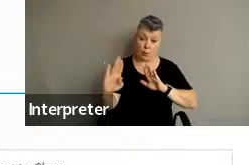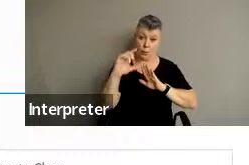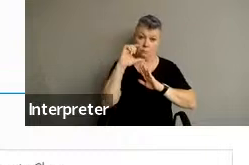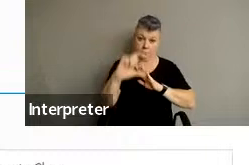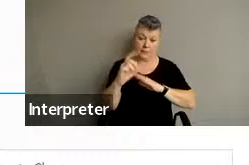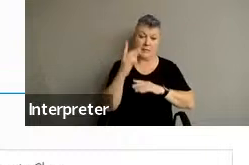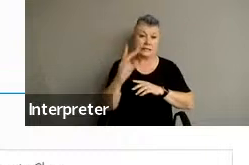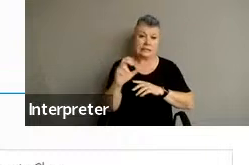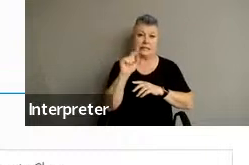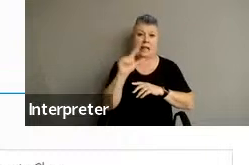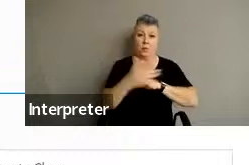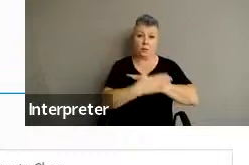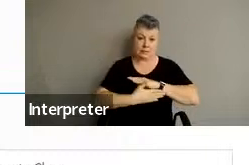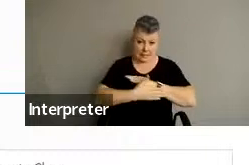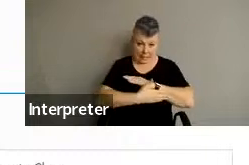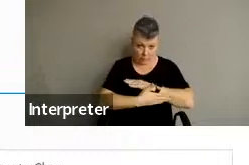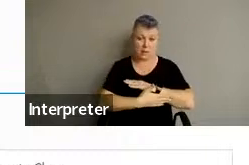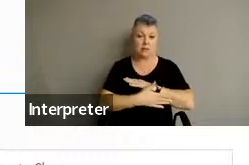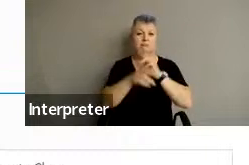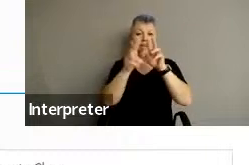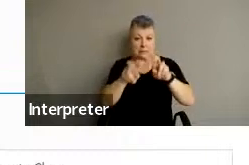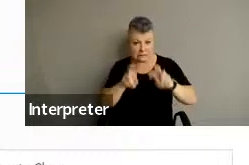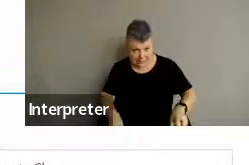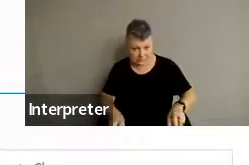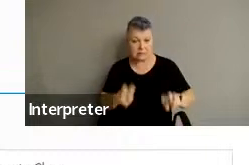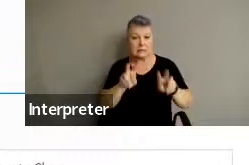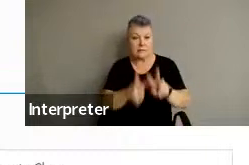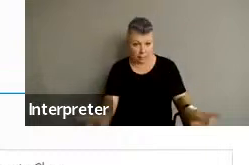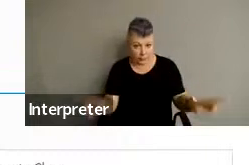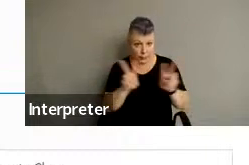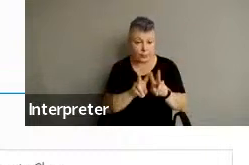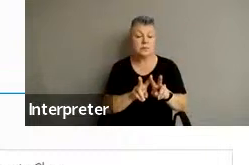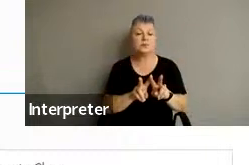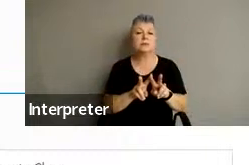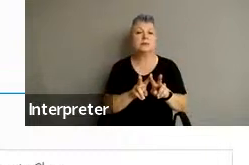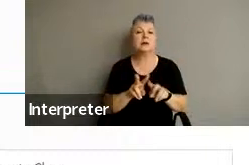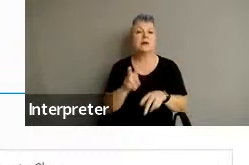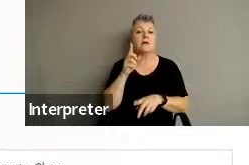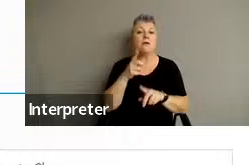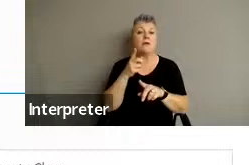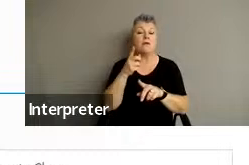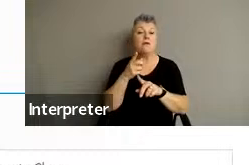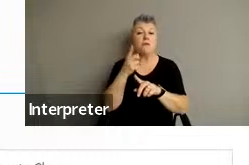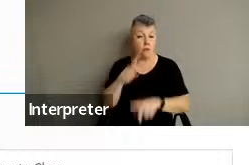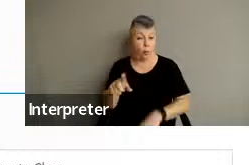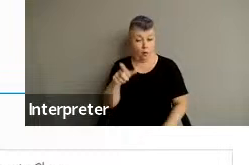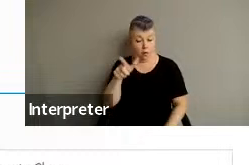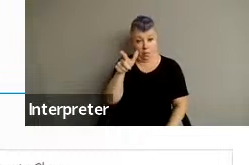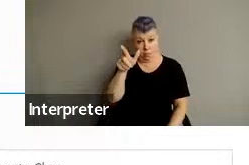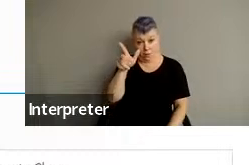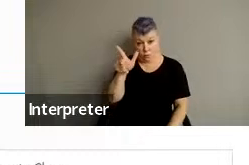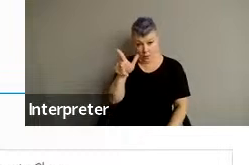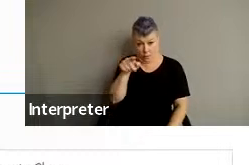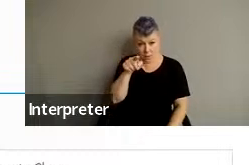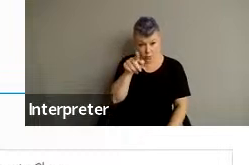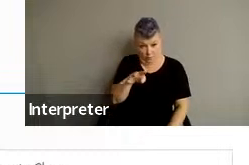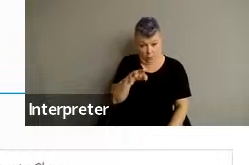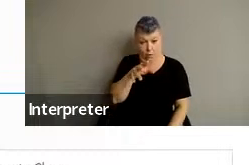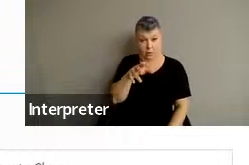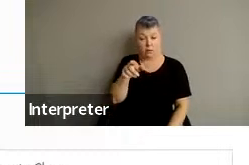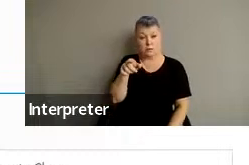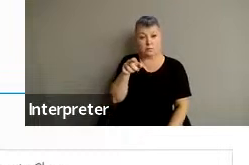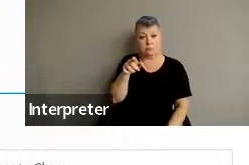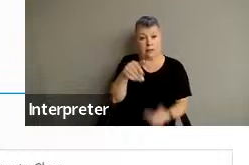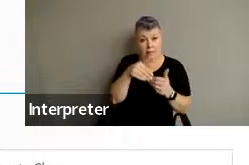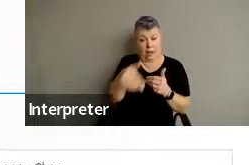Louis County assessed valuation information comparing fiscal year 23-24 to 24-25, as well as our